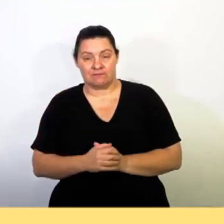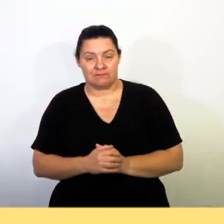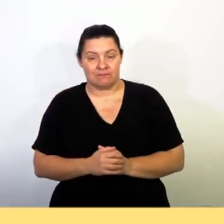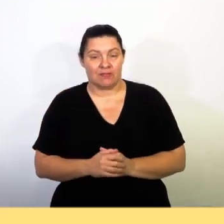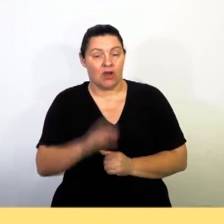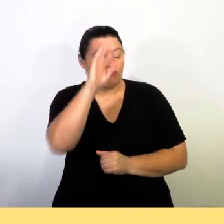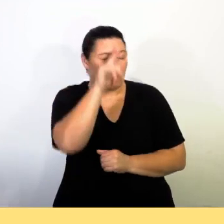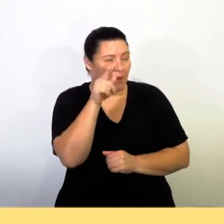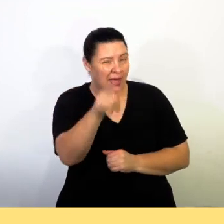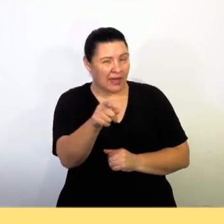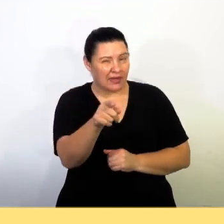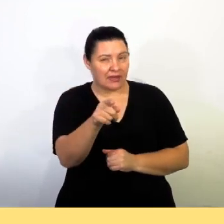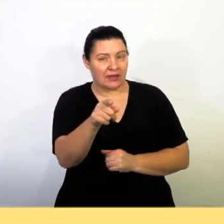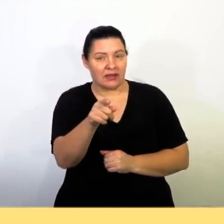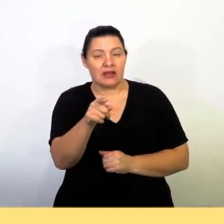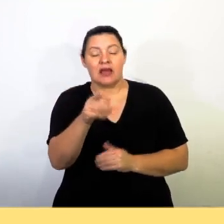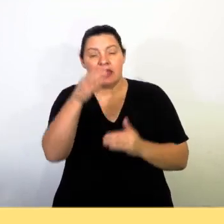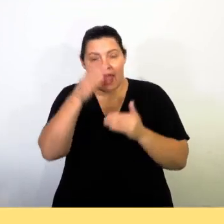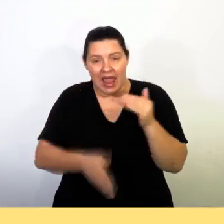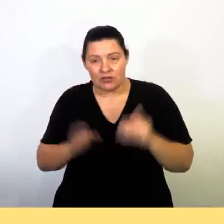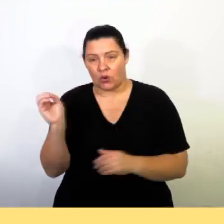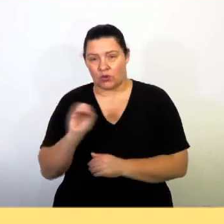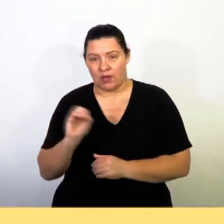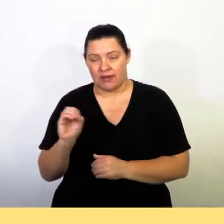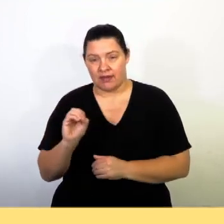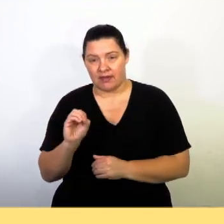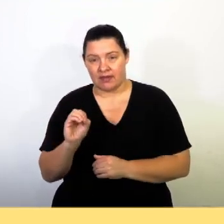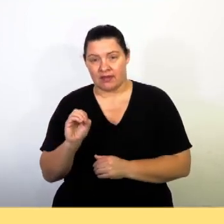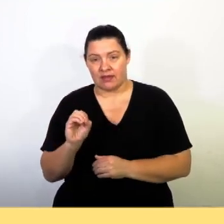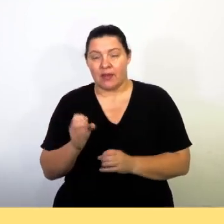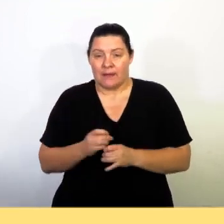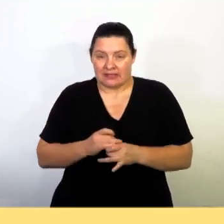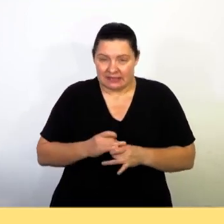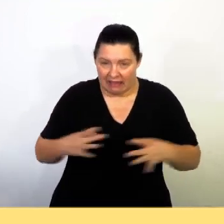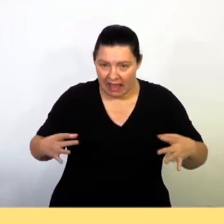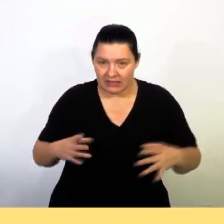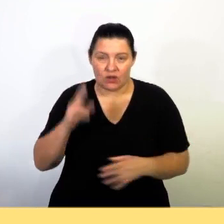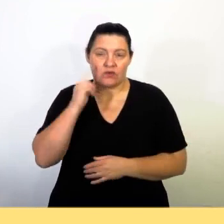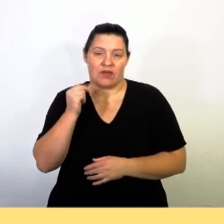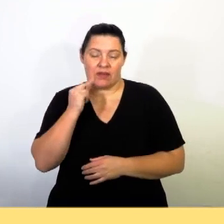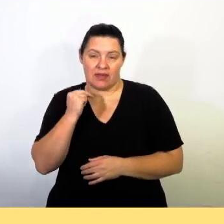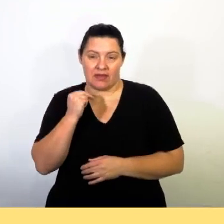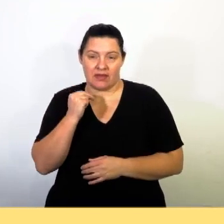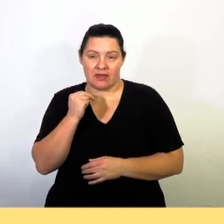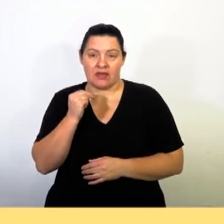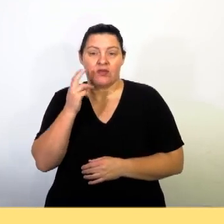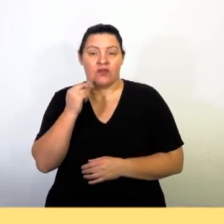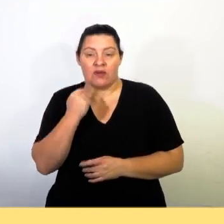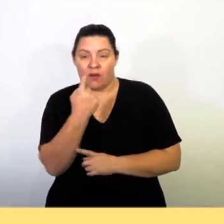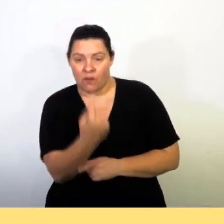1,500. Remember, this is on the end of October. So the beginning of